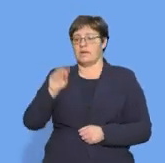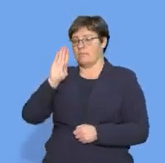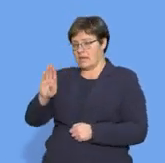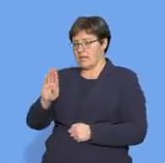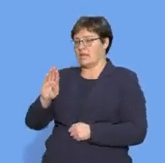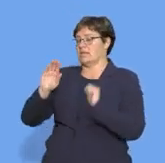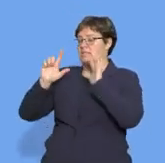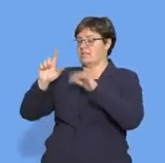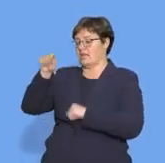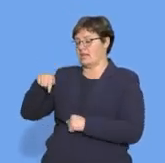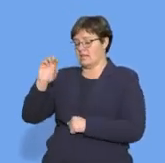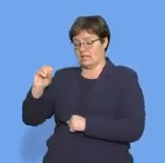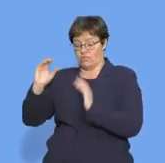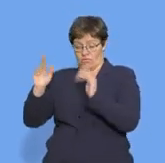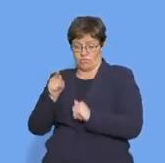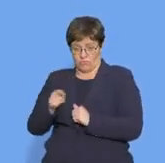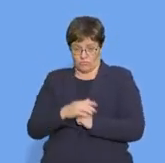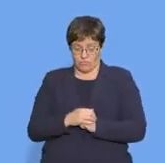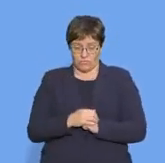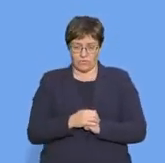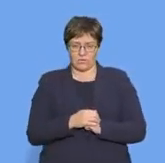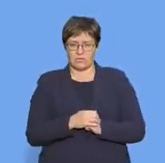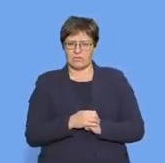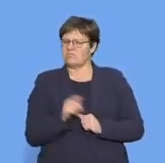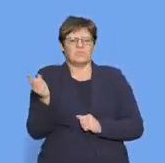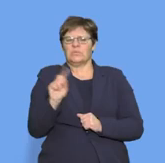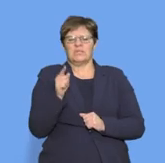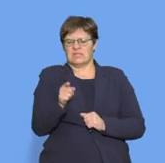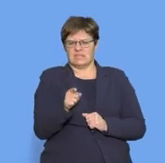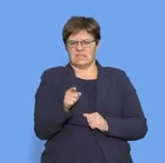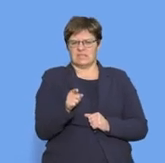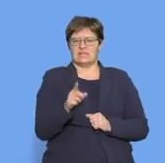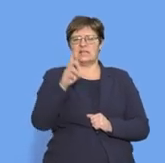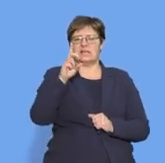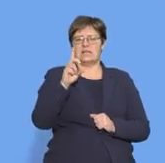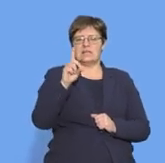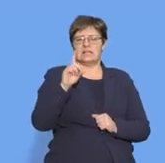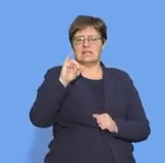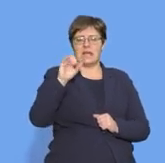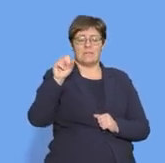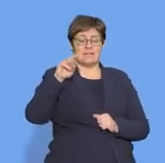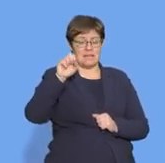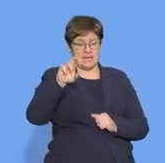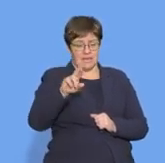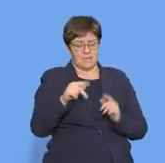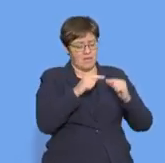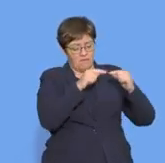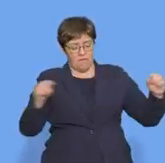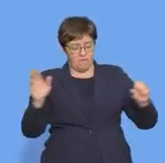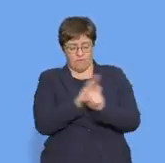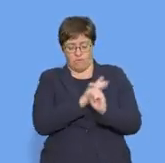and then B, which is 7 and 0. What is this? This is a diameter, right? So it